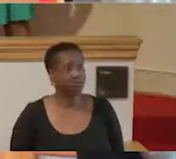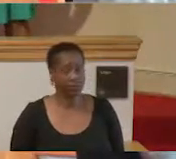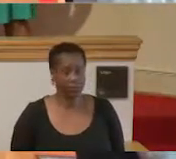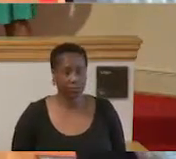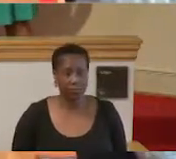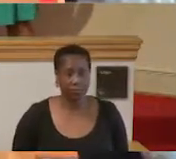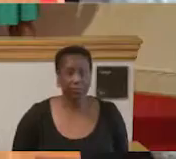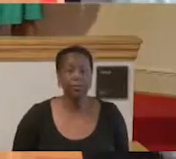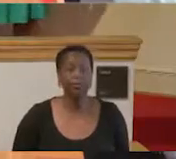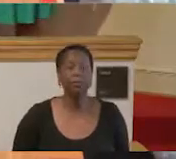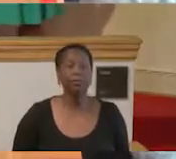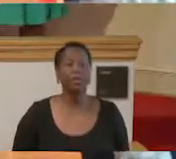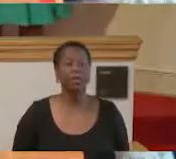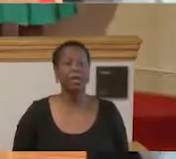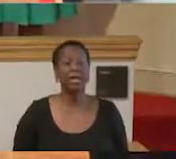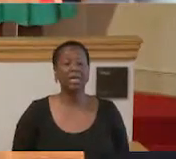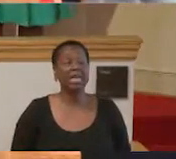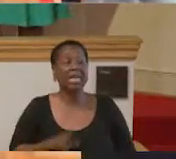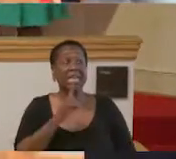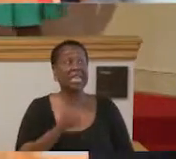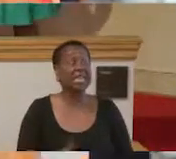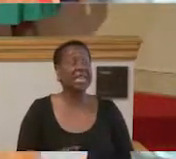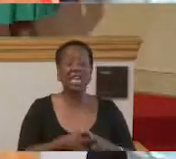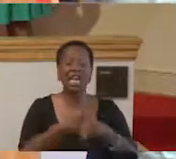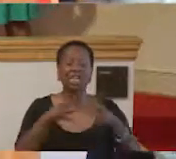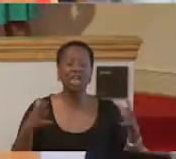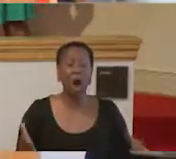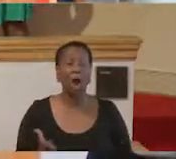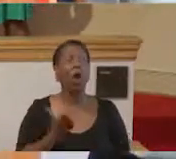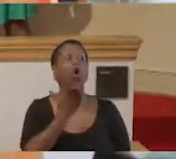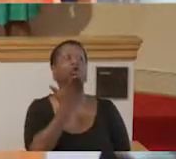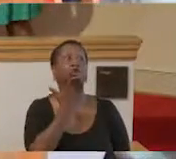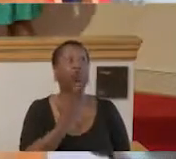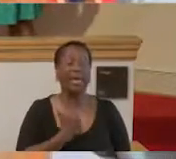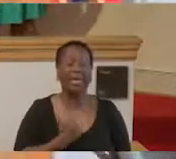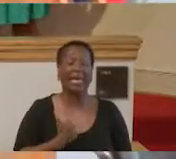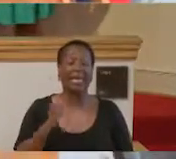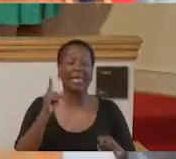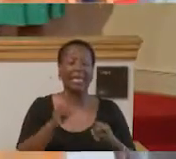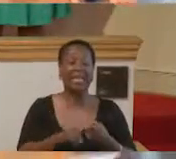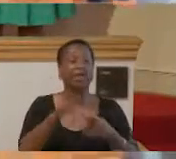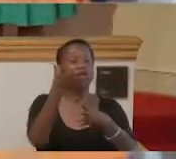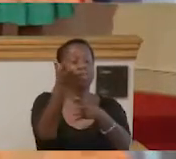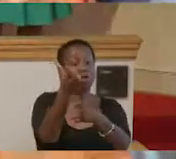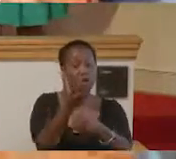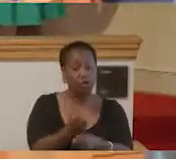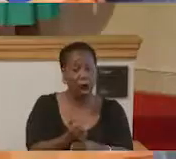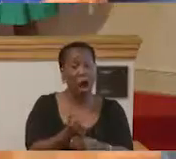Thank you.